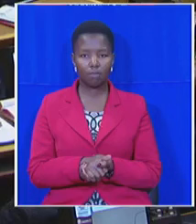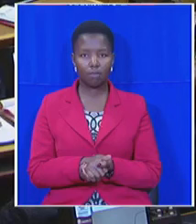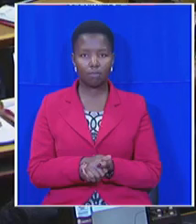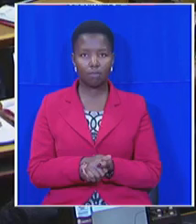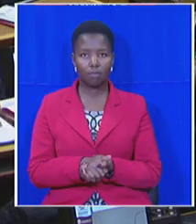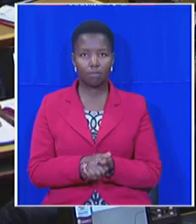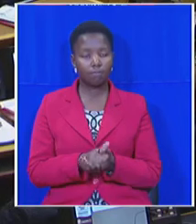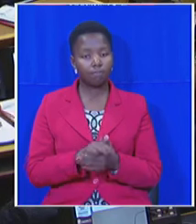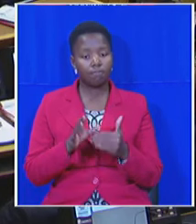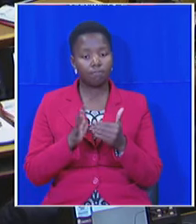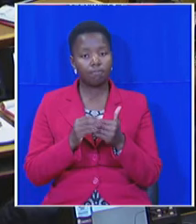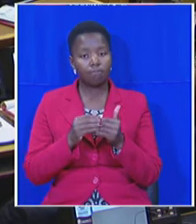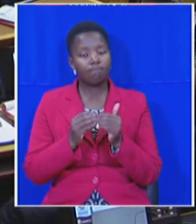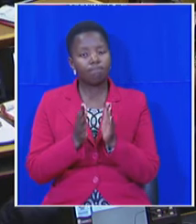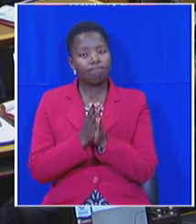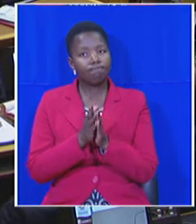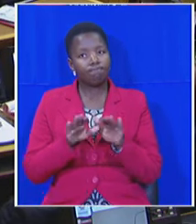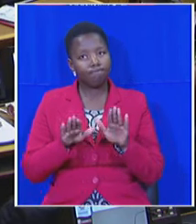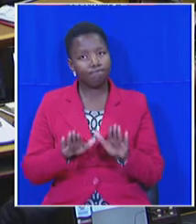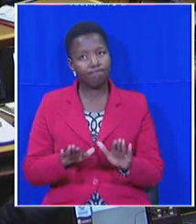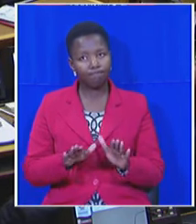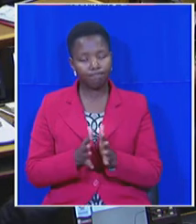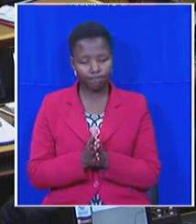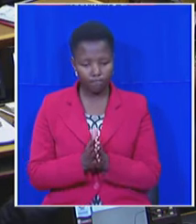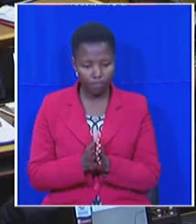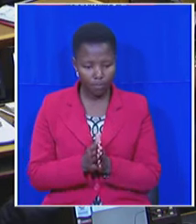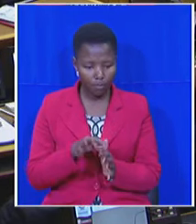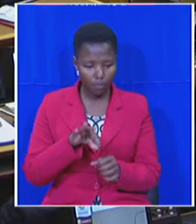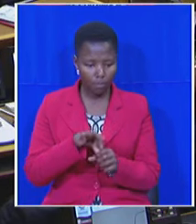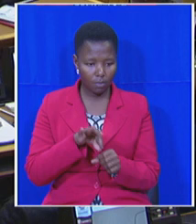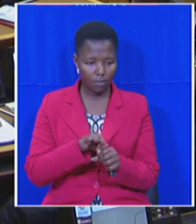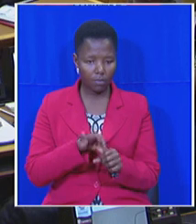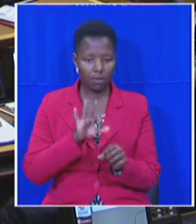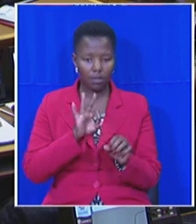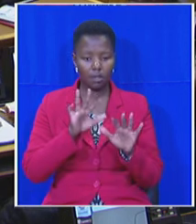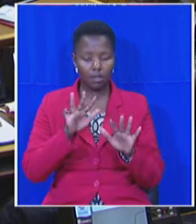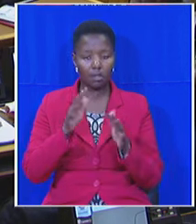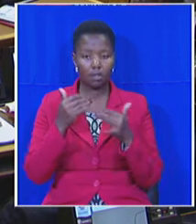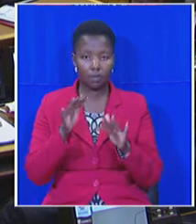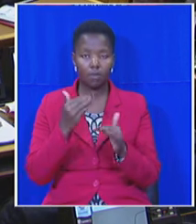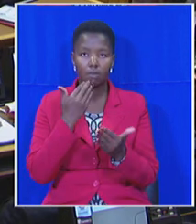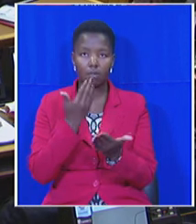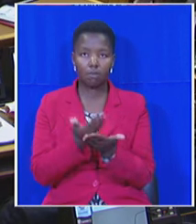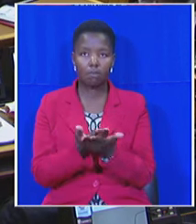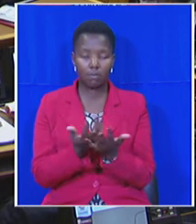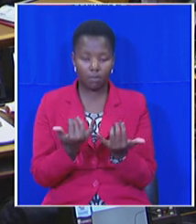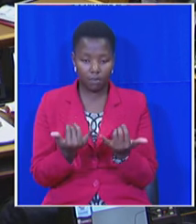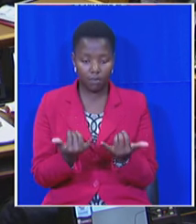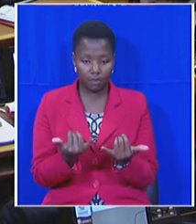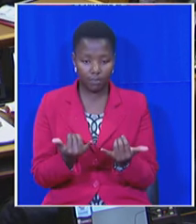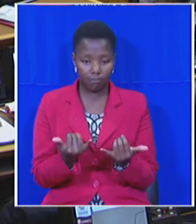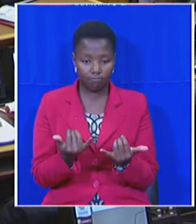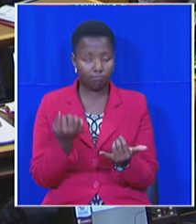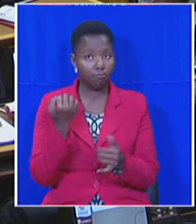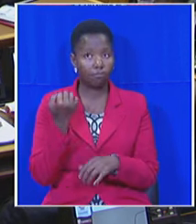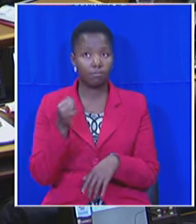Order, honorable members, I now put vote 39 rural development and land reform. Are there